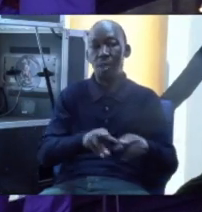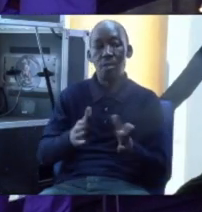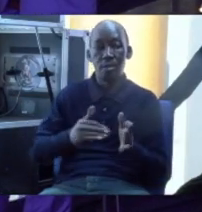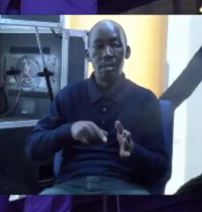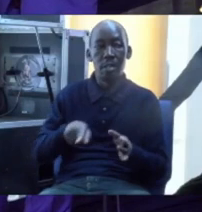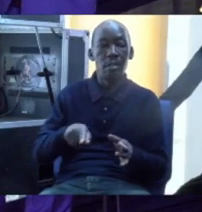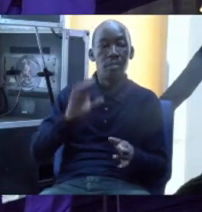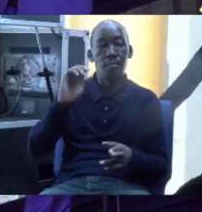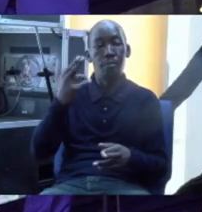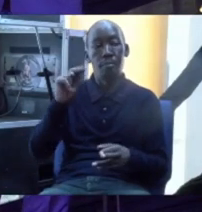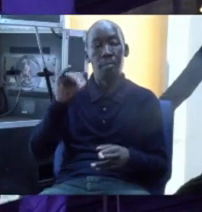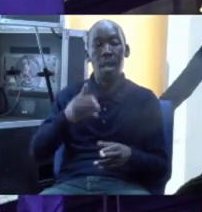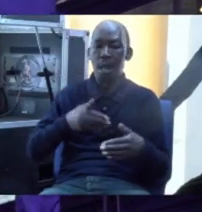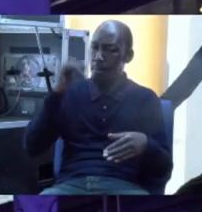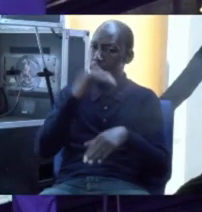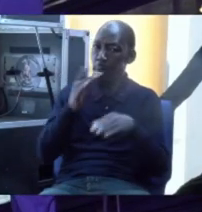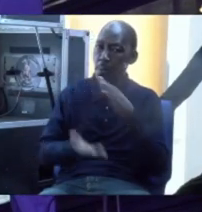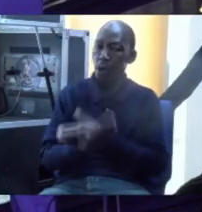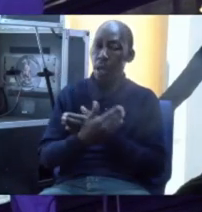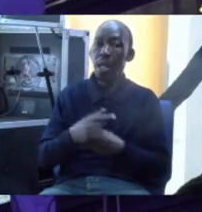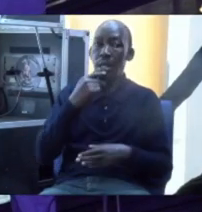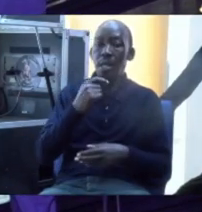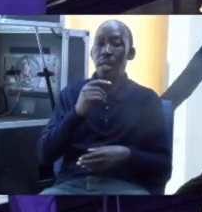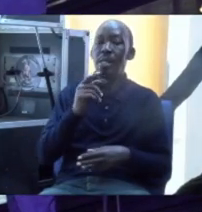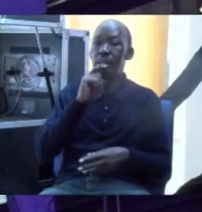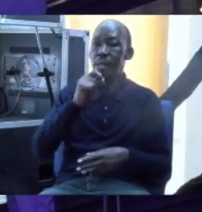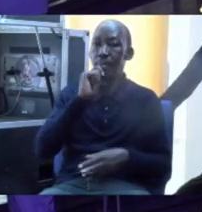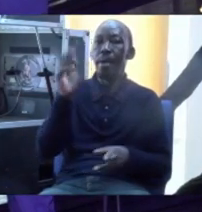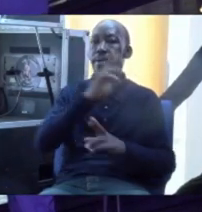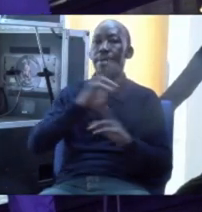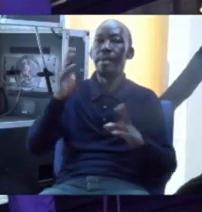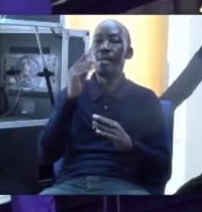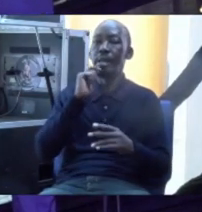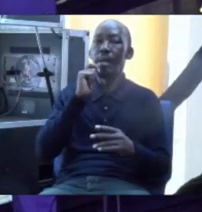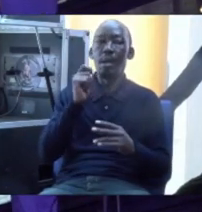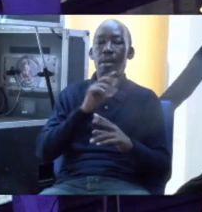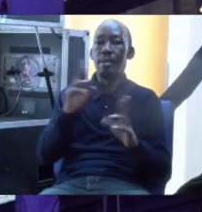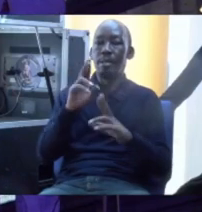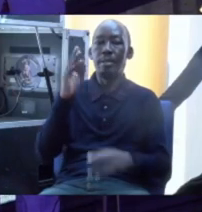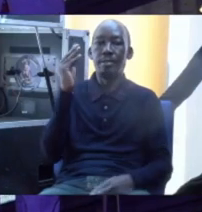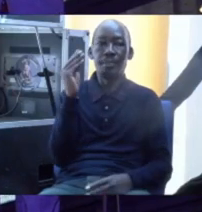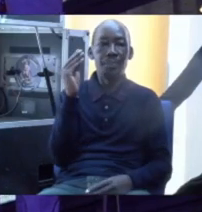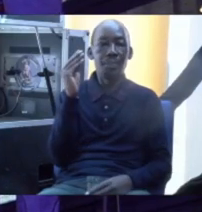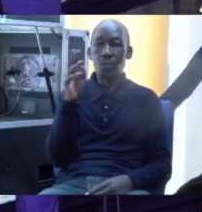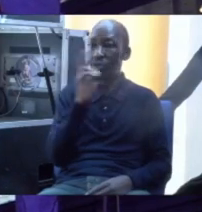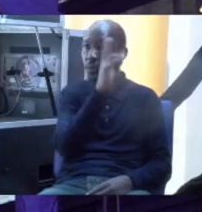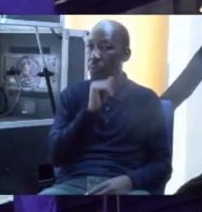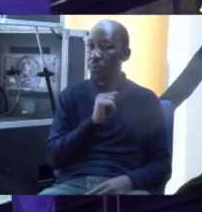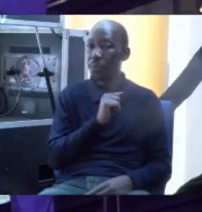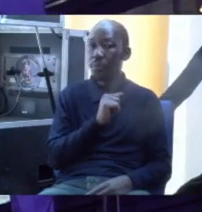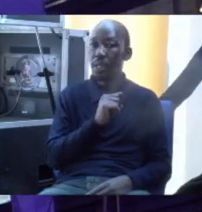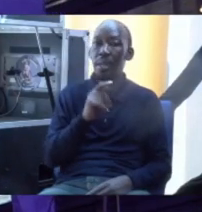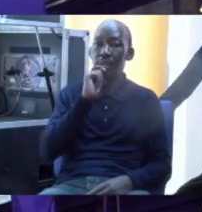6:30 asubuhi. Asubuhi mapema. Anasema nyama tayari. Mm-hmm. Saying meat is ready. Musha waona? Mm-hmm.